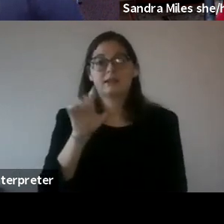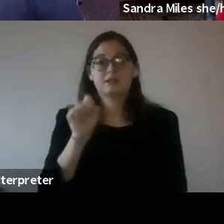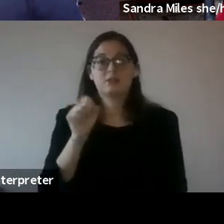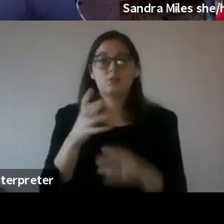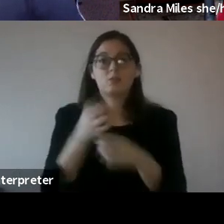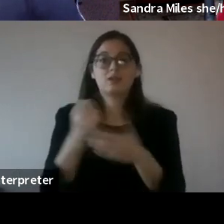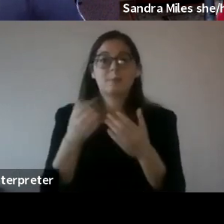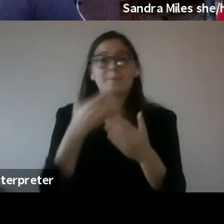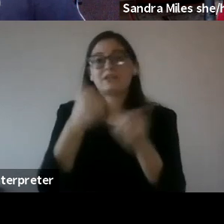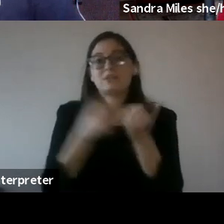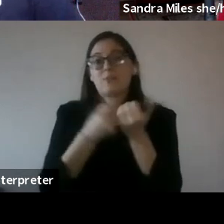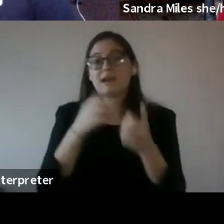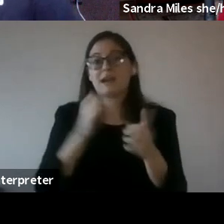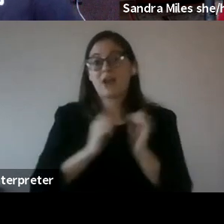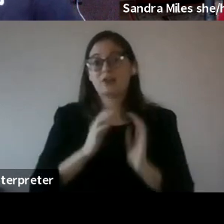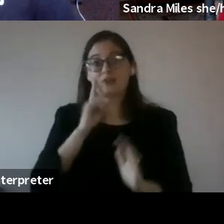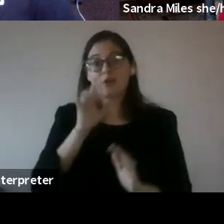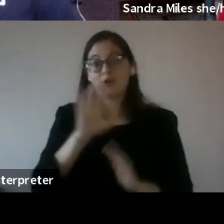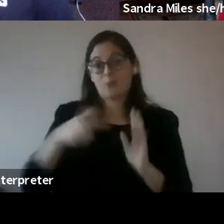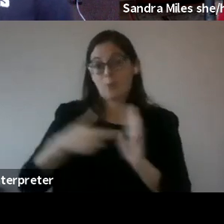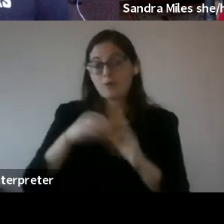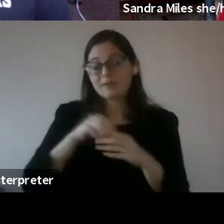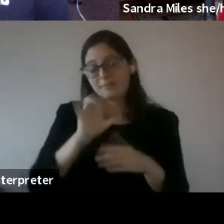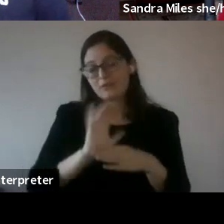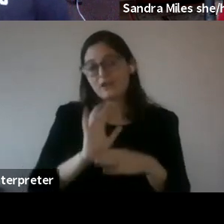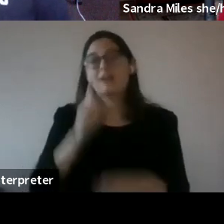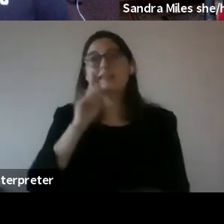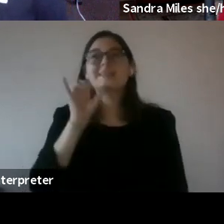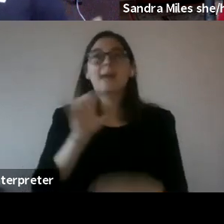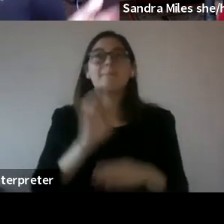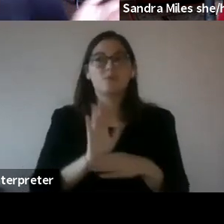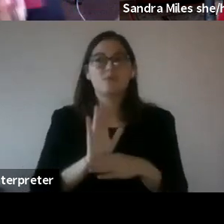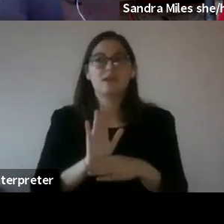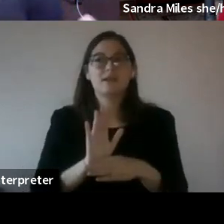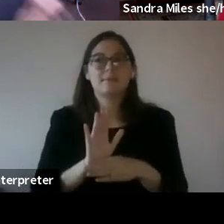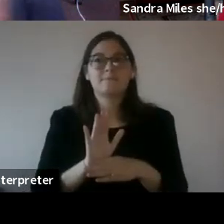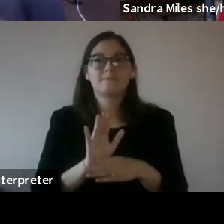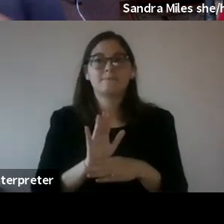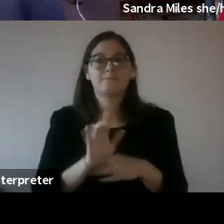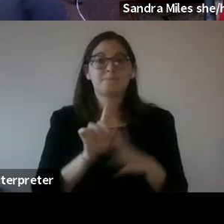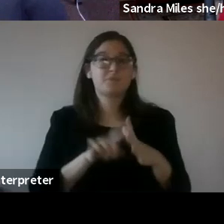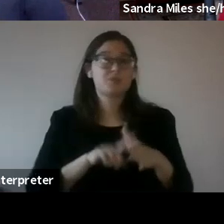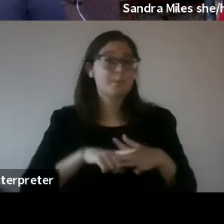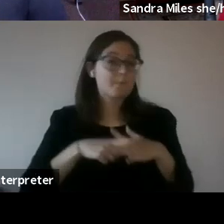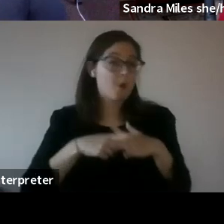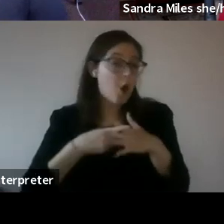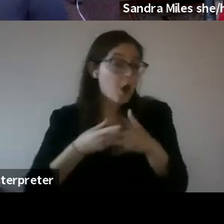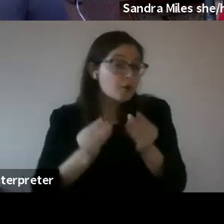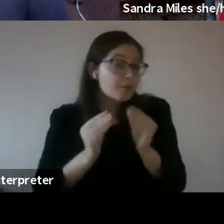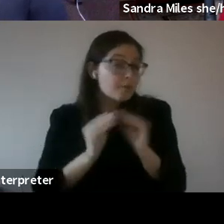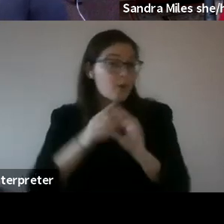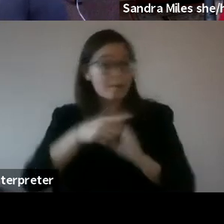that movie. And I think that that movie spawned more Black artists getting